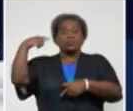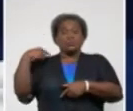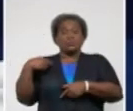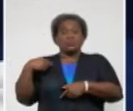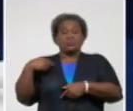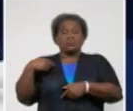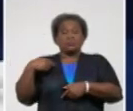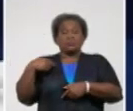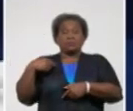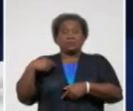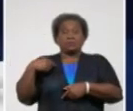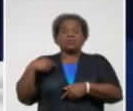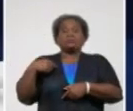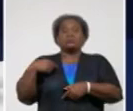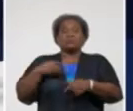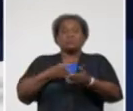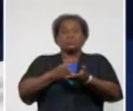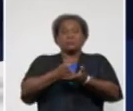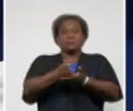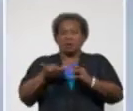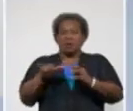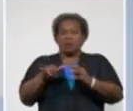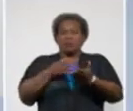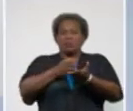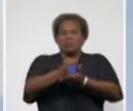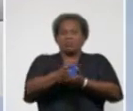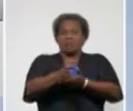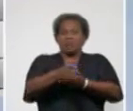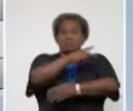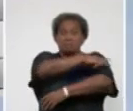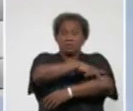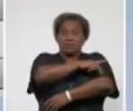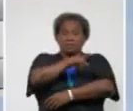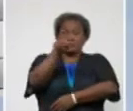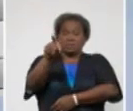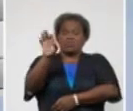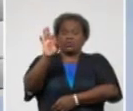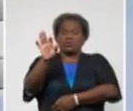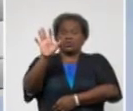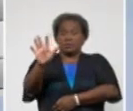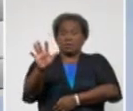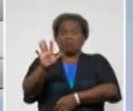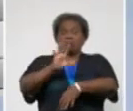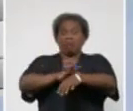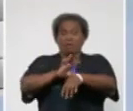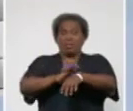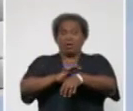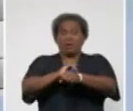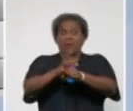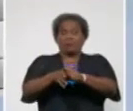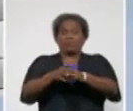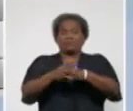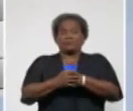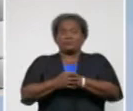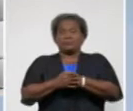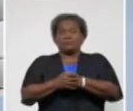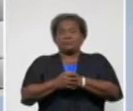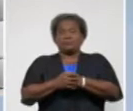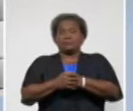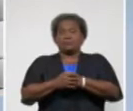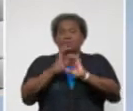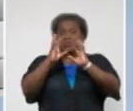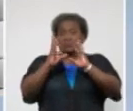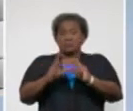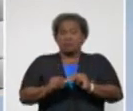Now we are going to turn our attention to the world. As of yesterday, COVID-19 continues to be present